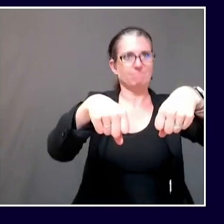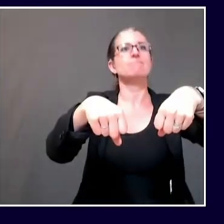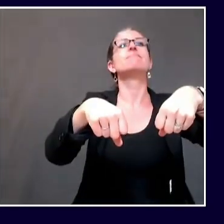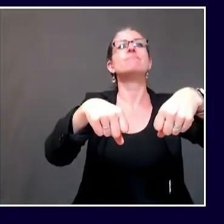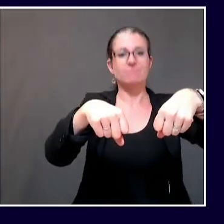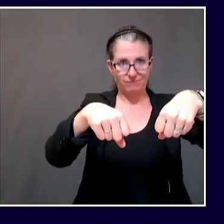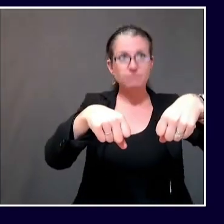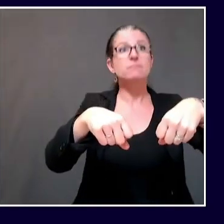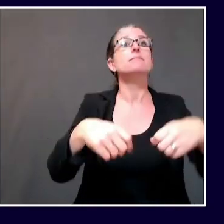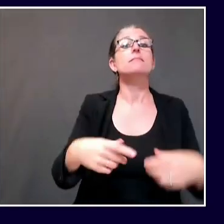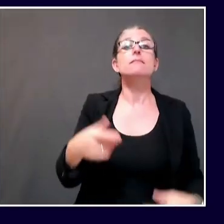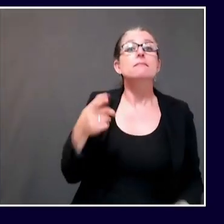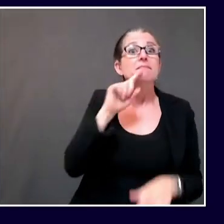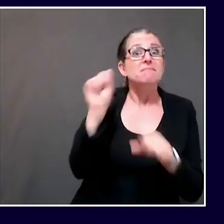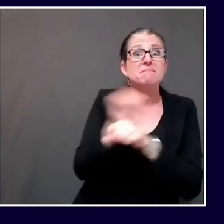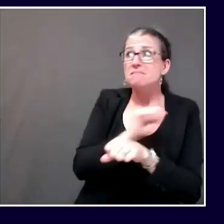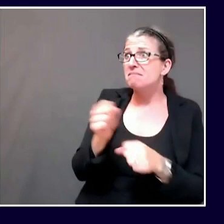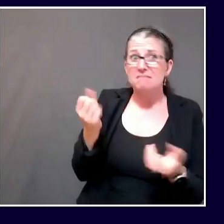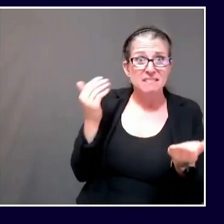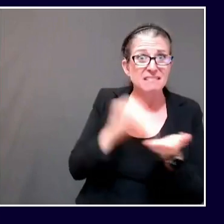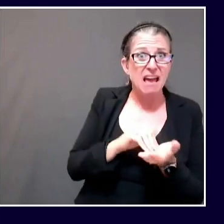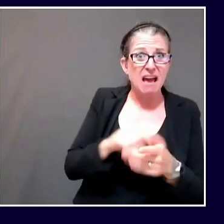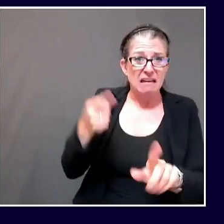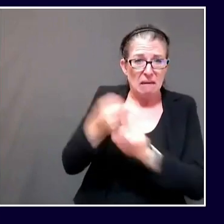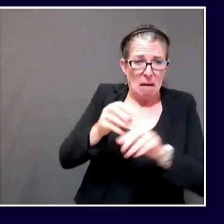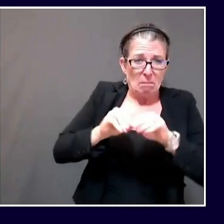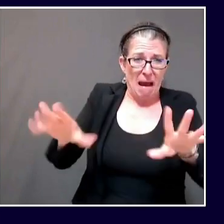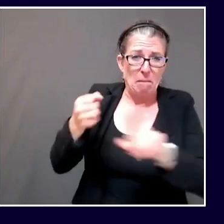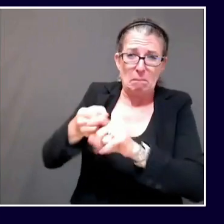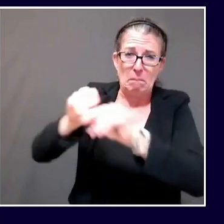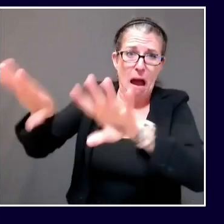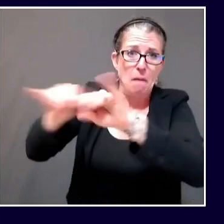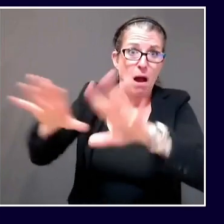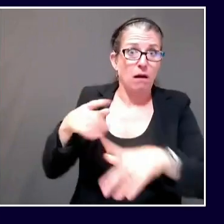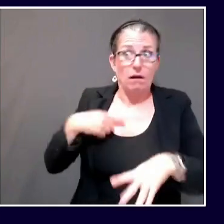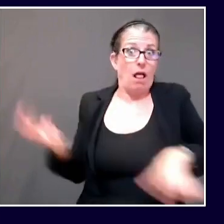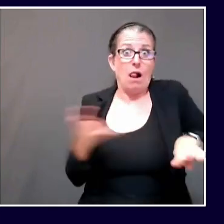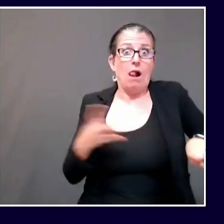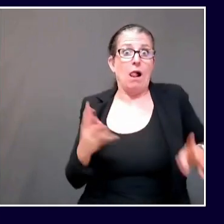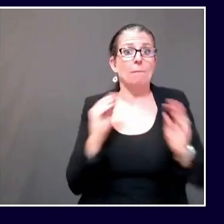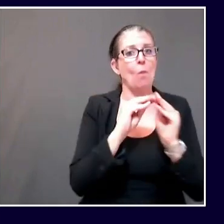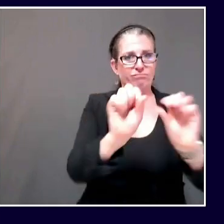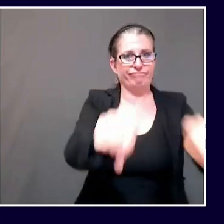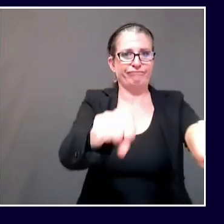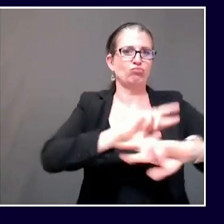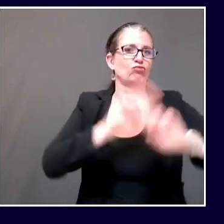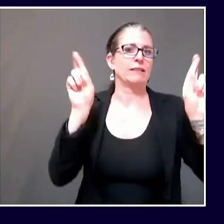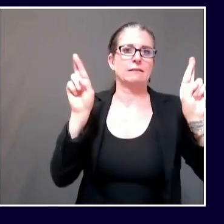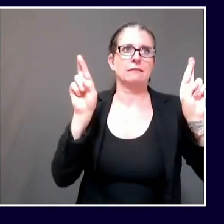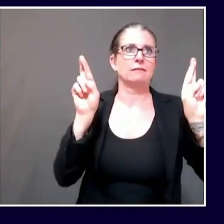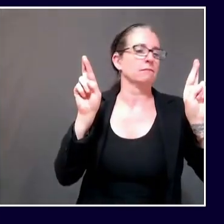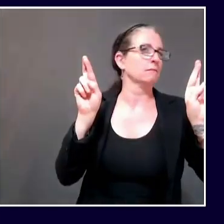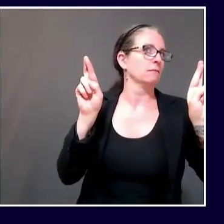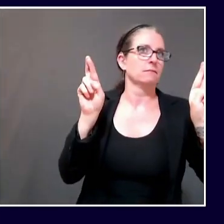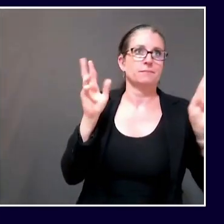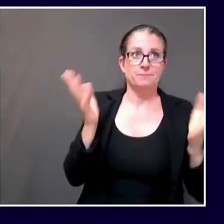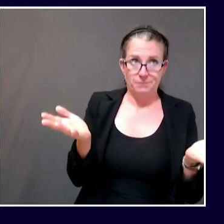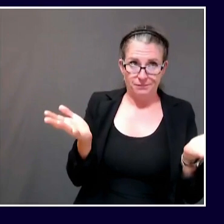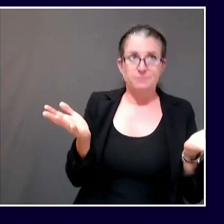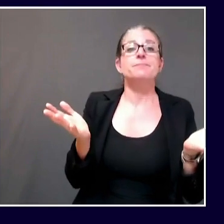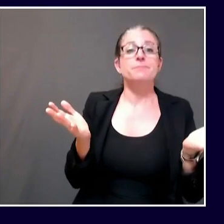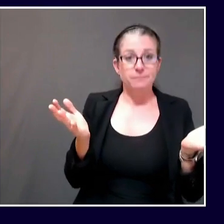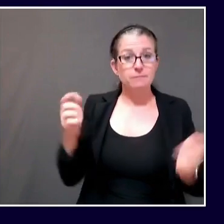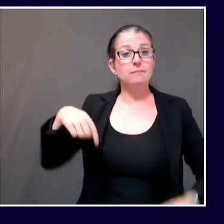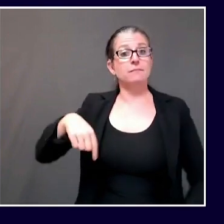The staff at the state lab have worked tirelessly throughout the pandemic to ensure that Maine people and visitors alike have access